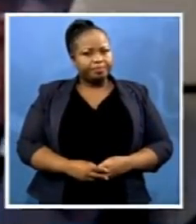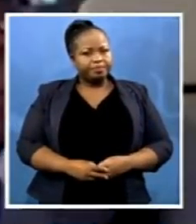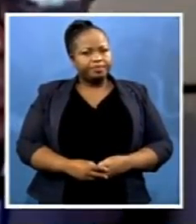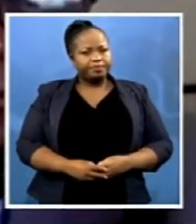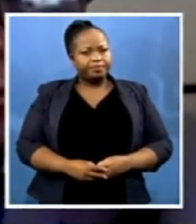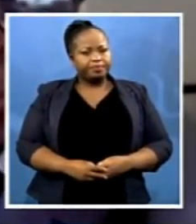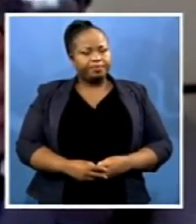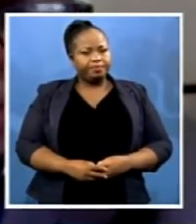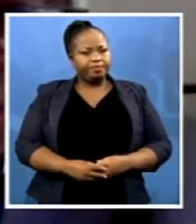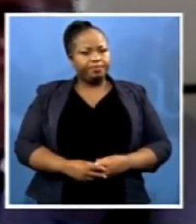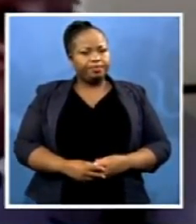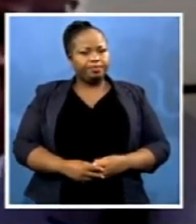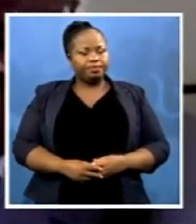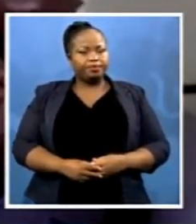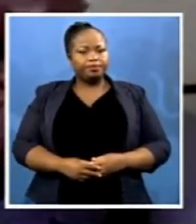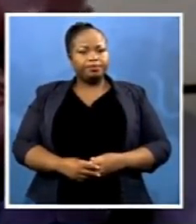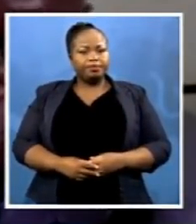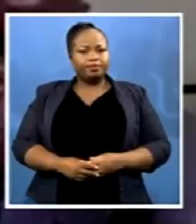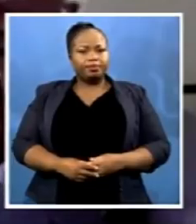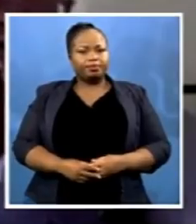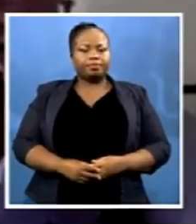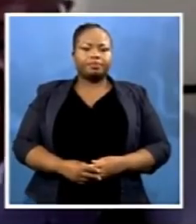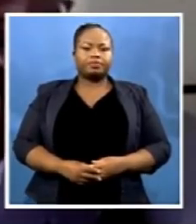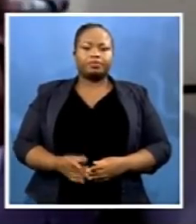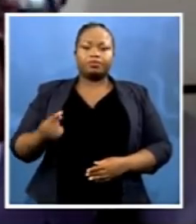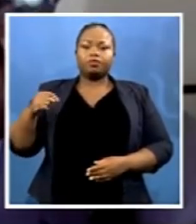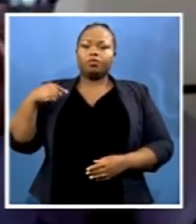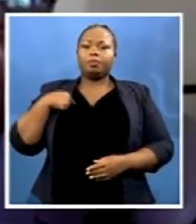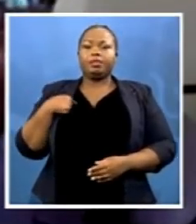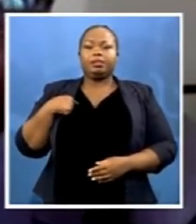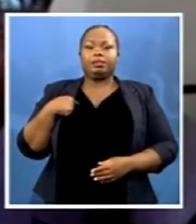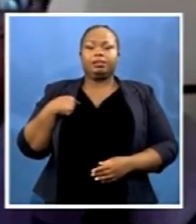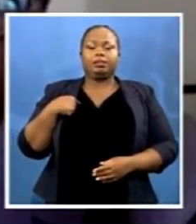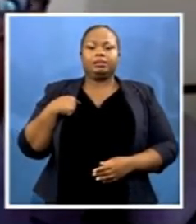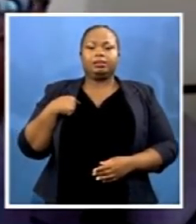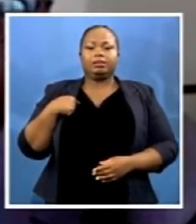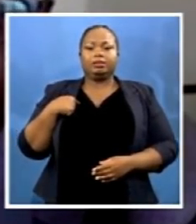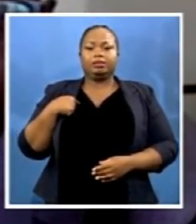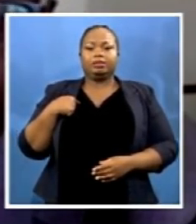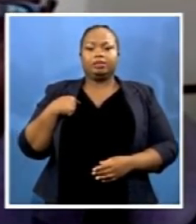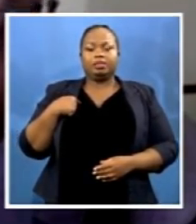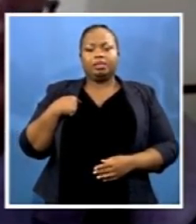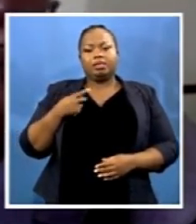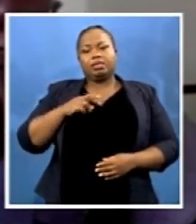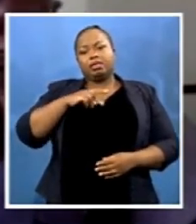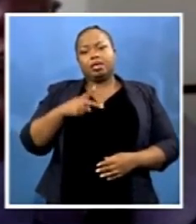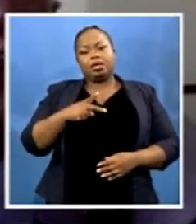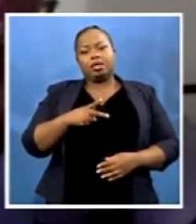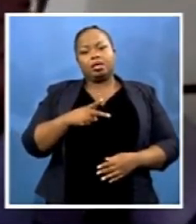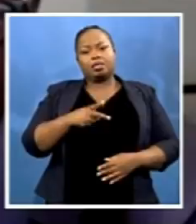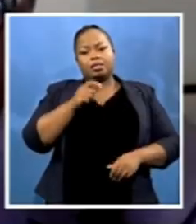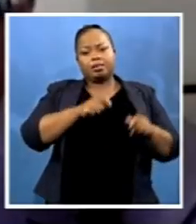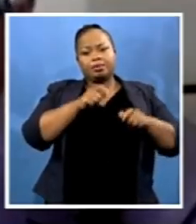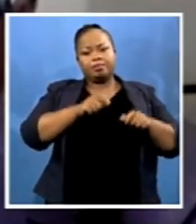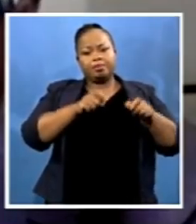Well, for me and for probably those I've been working with, you work from the position of